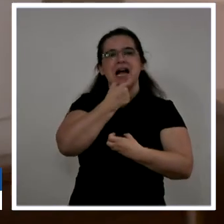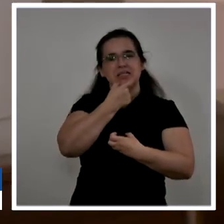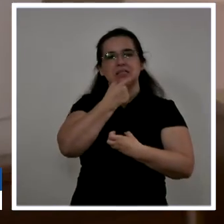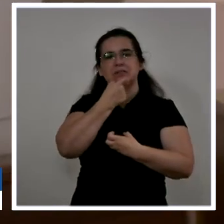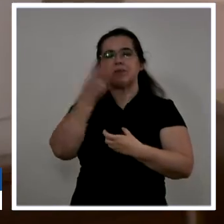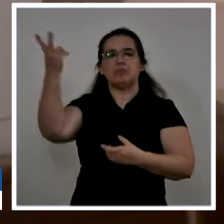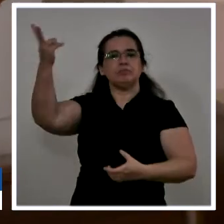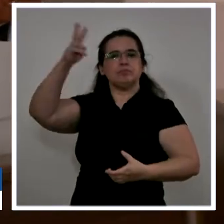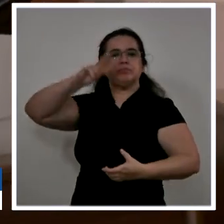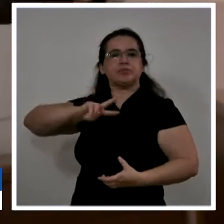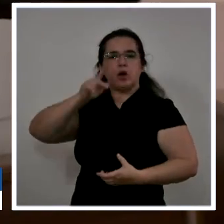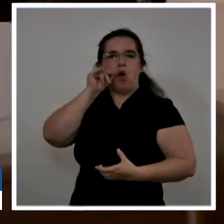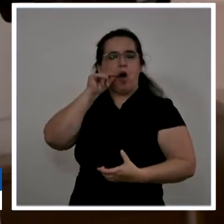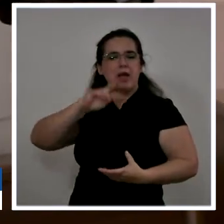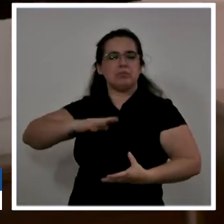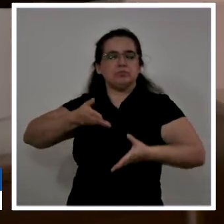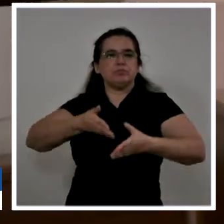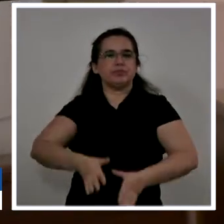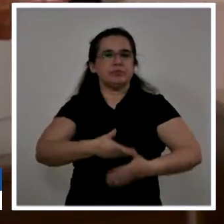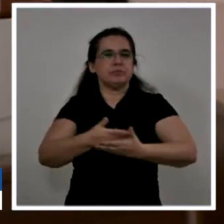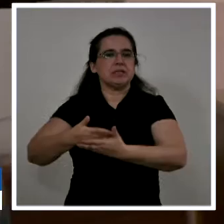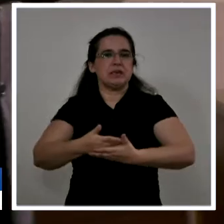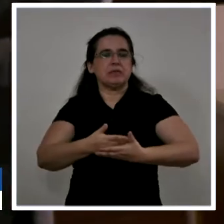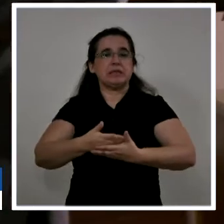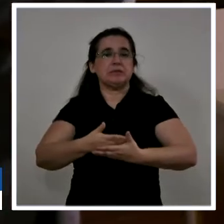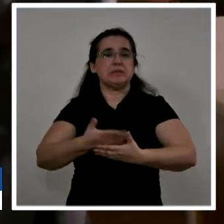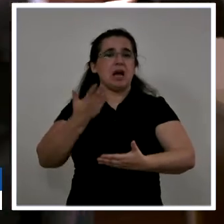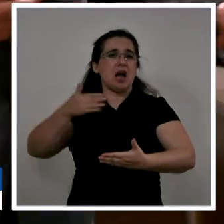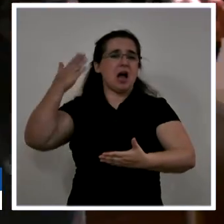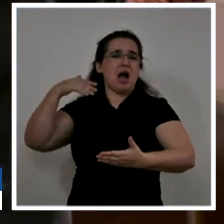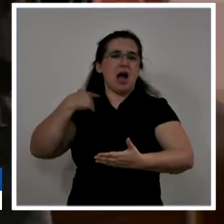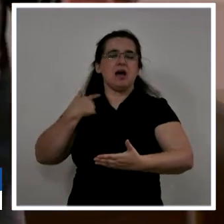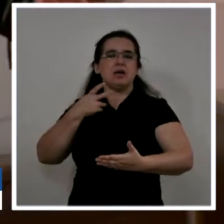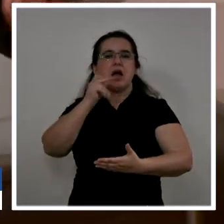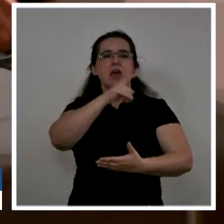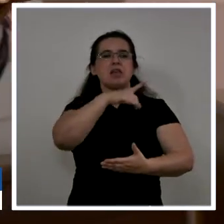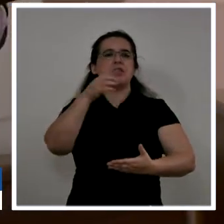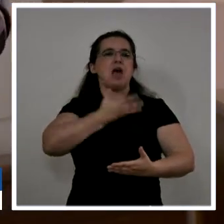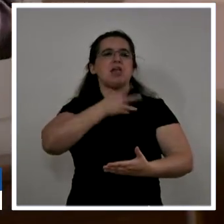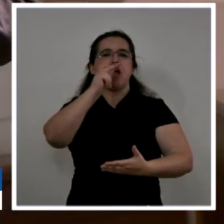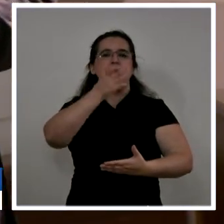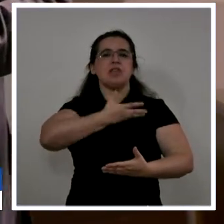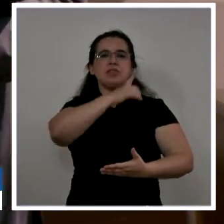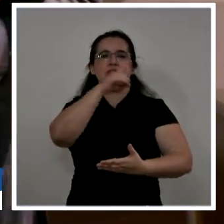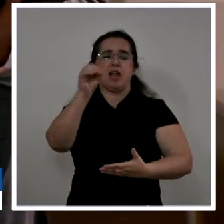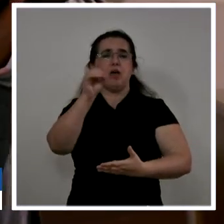forma humana, mesmo quando Adão ainda era inocente no Éden. But